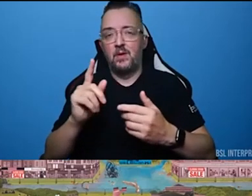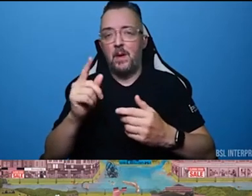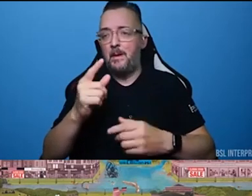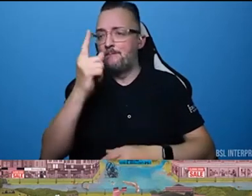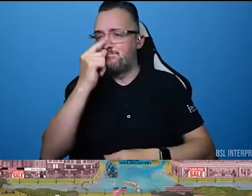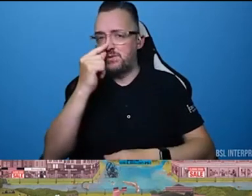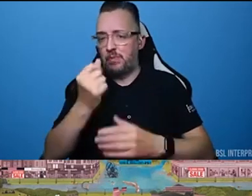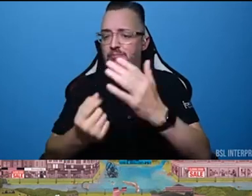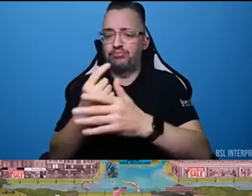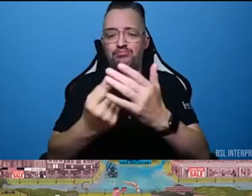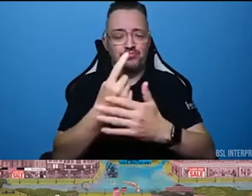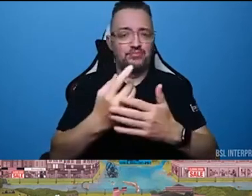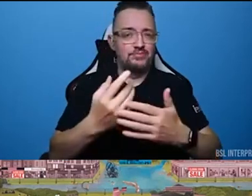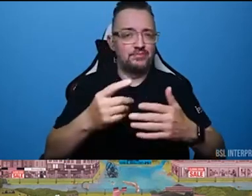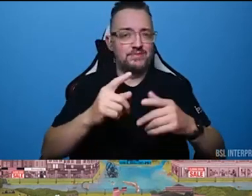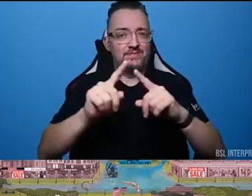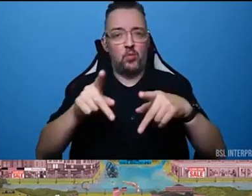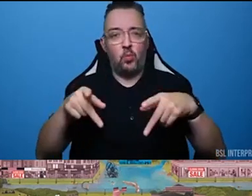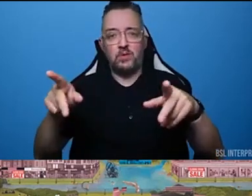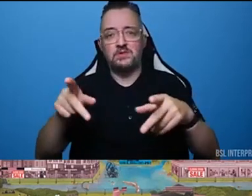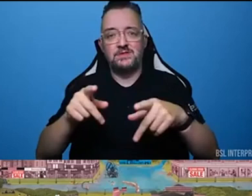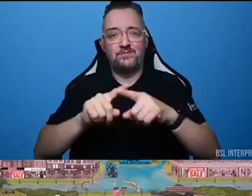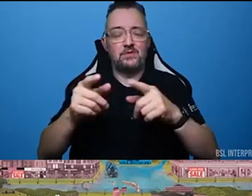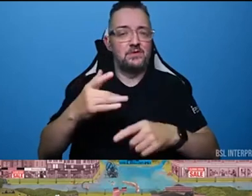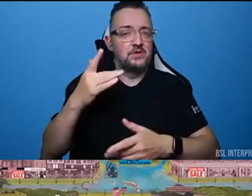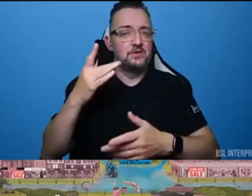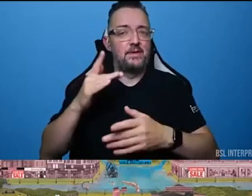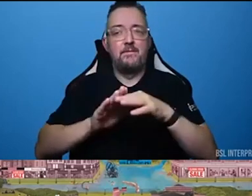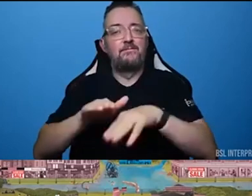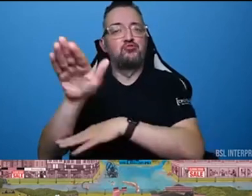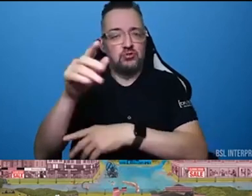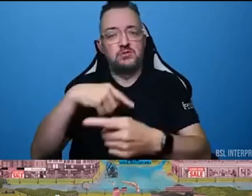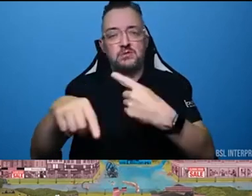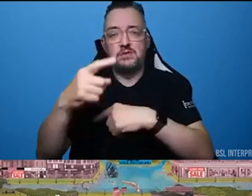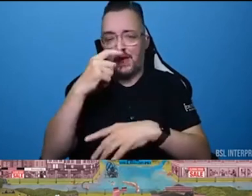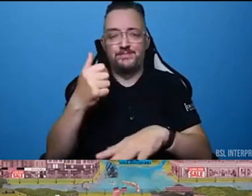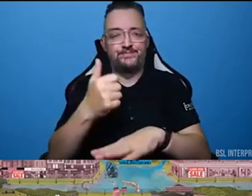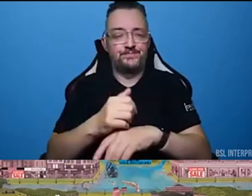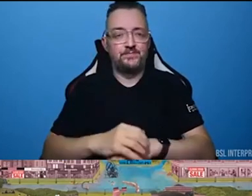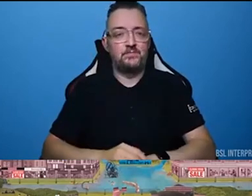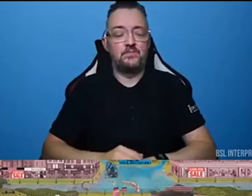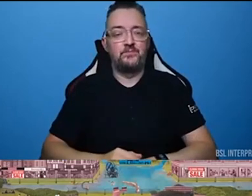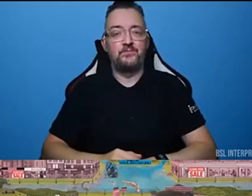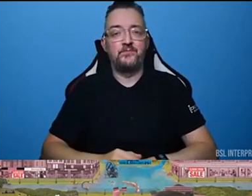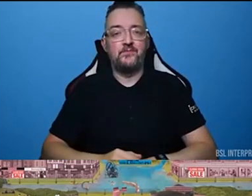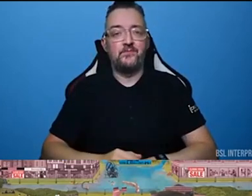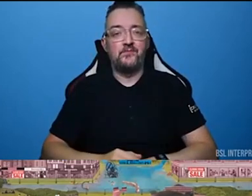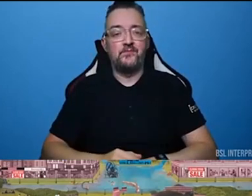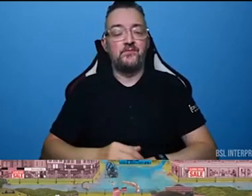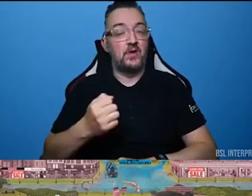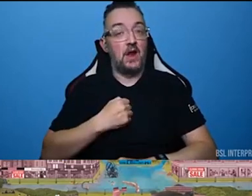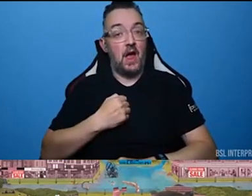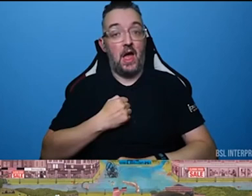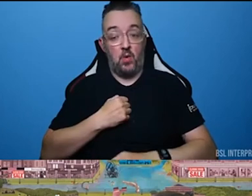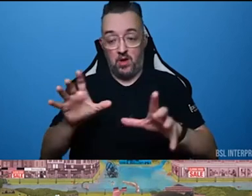possible parallel realities and futures we can come up with. So that's why our pavilion is not telling